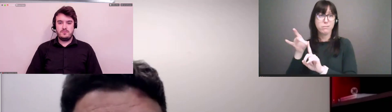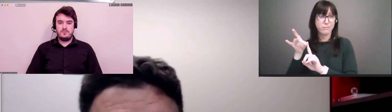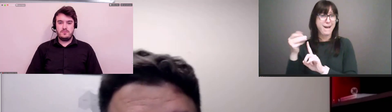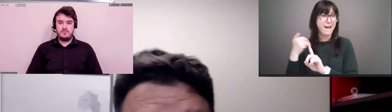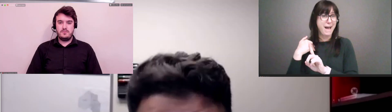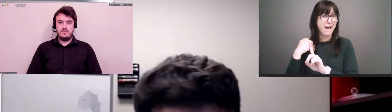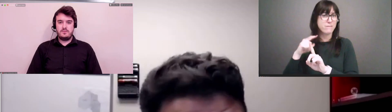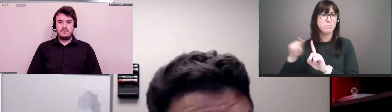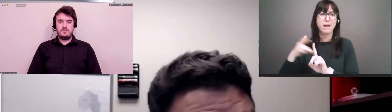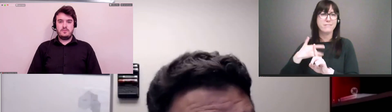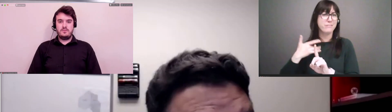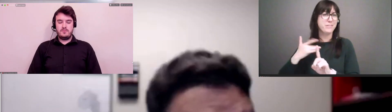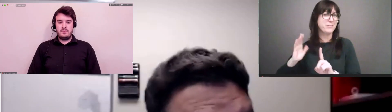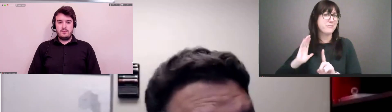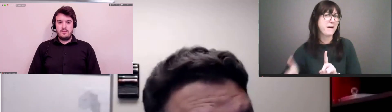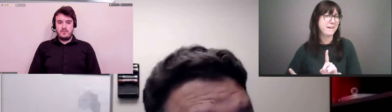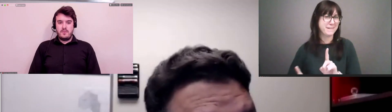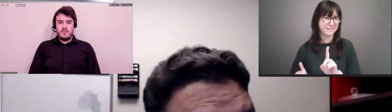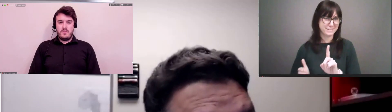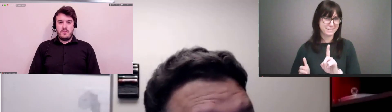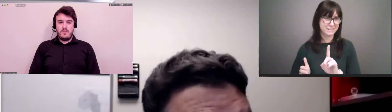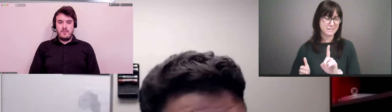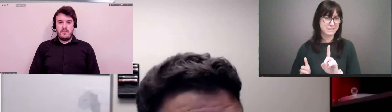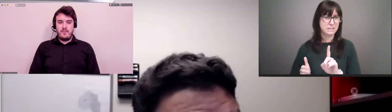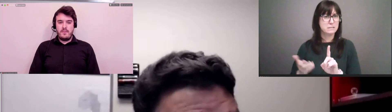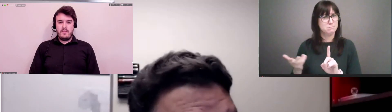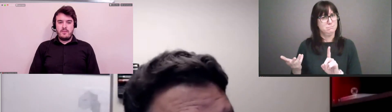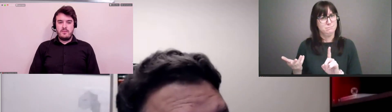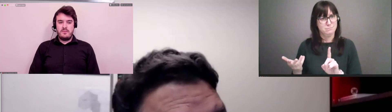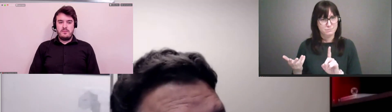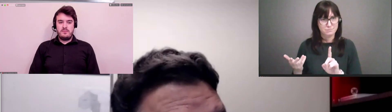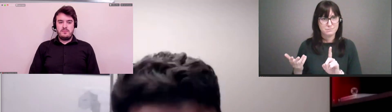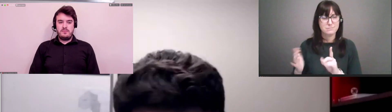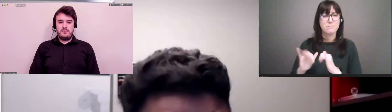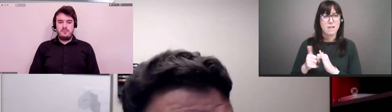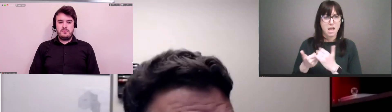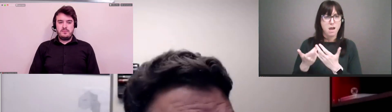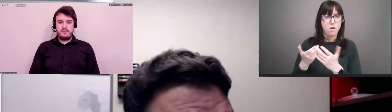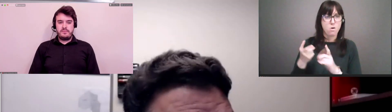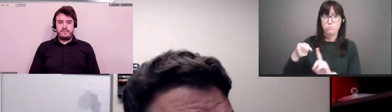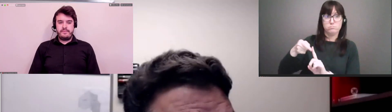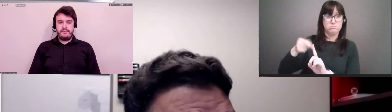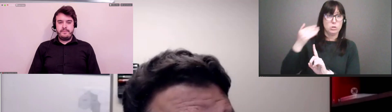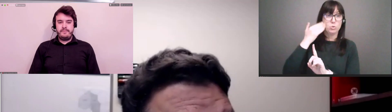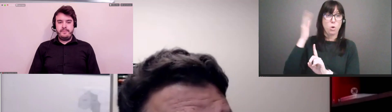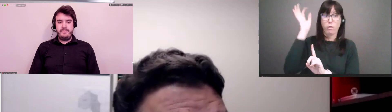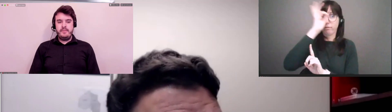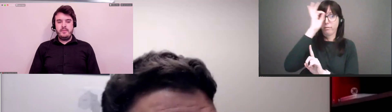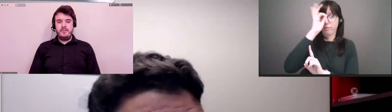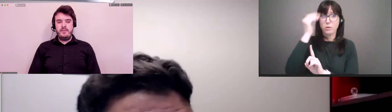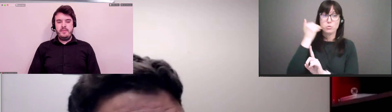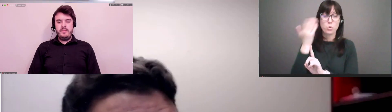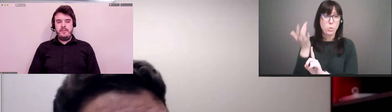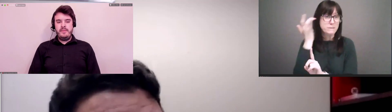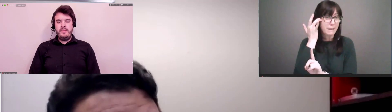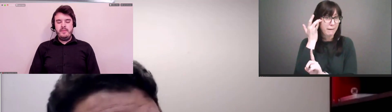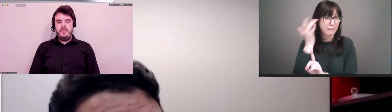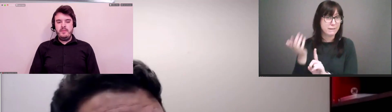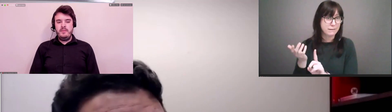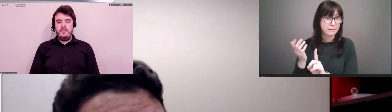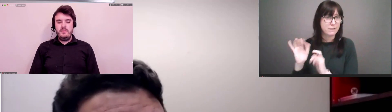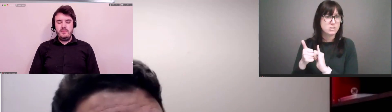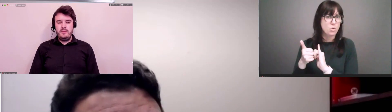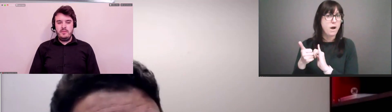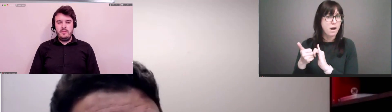sight of those and what we need to do to keep them, because they don't know they're infected, from transmitting to